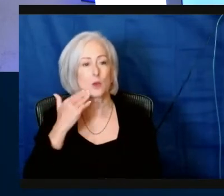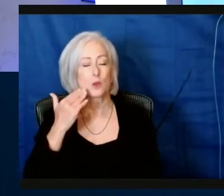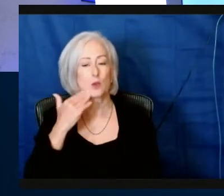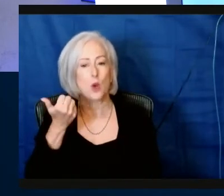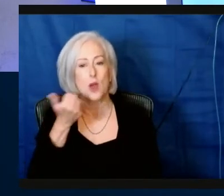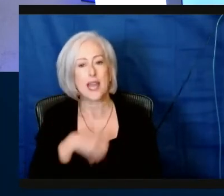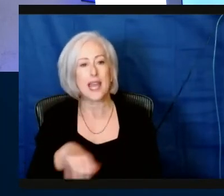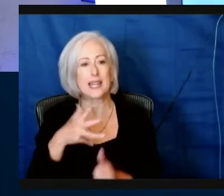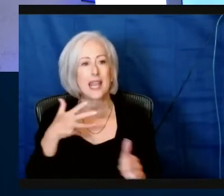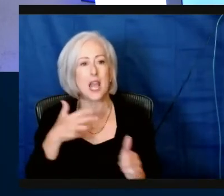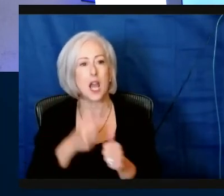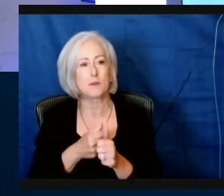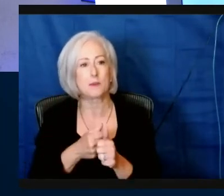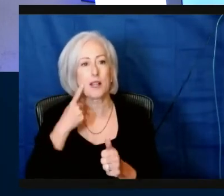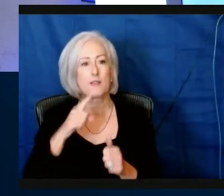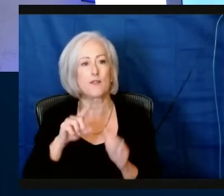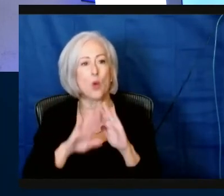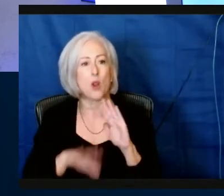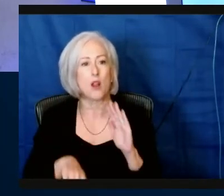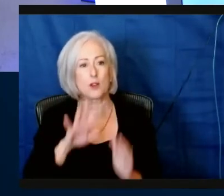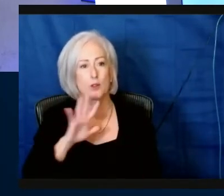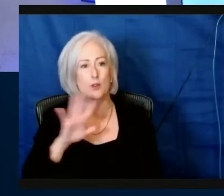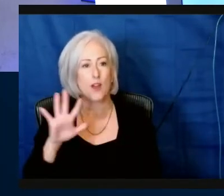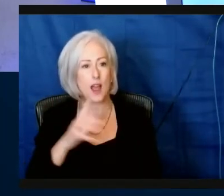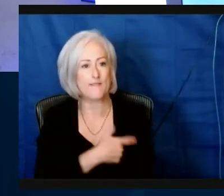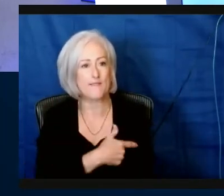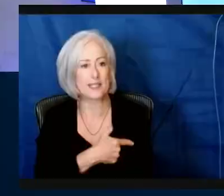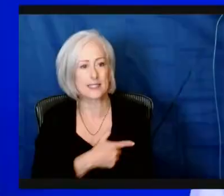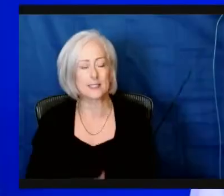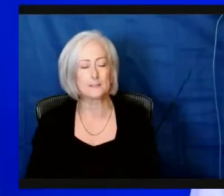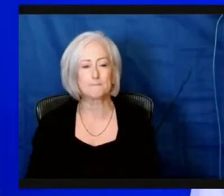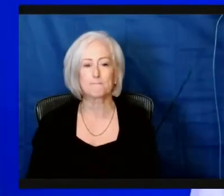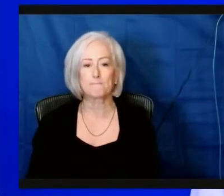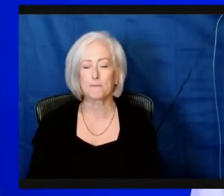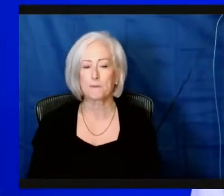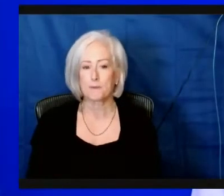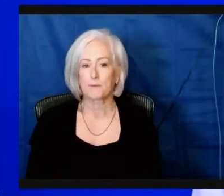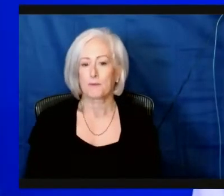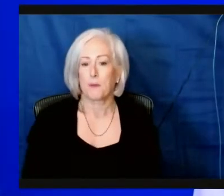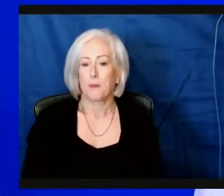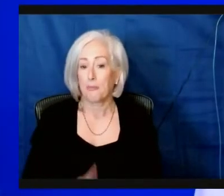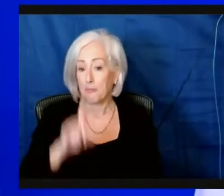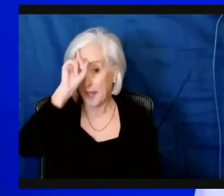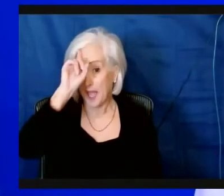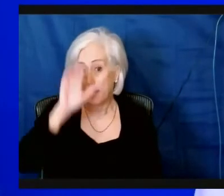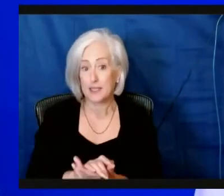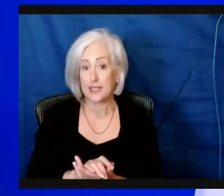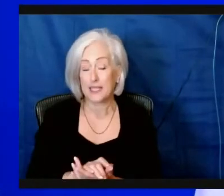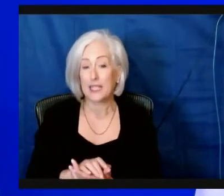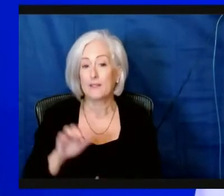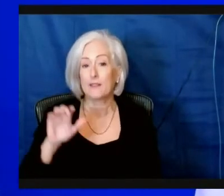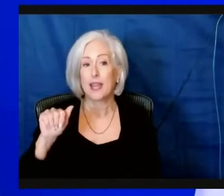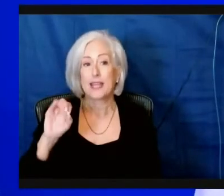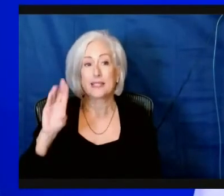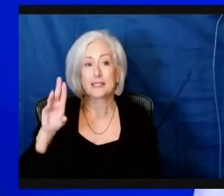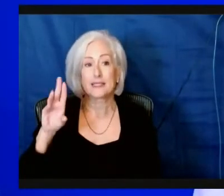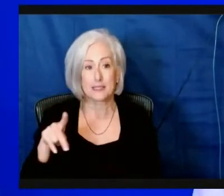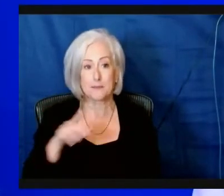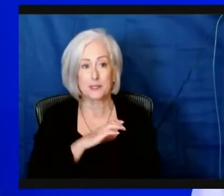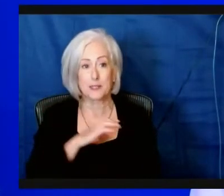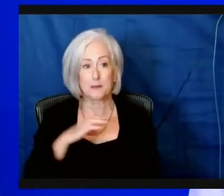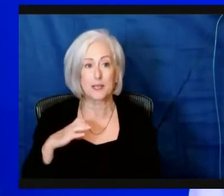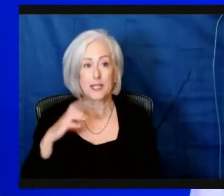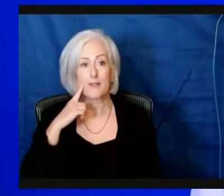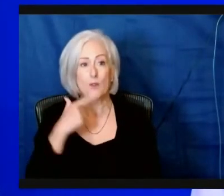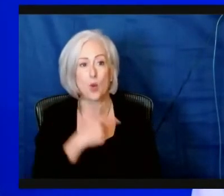5 vaccine? I believe that ACIP, the Committee on Immunization